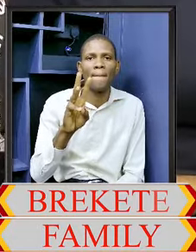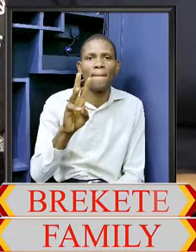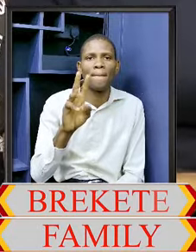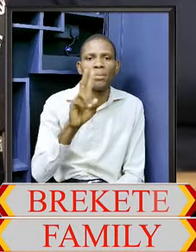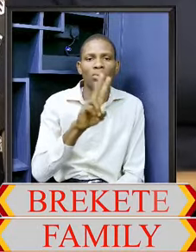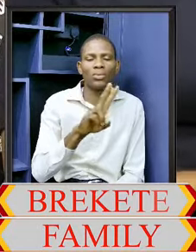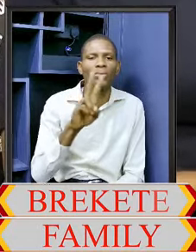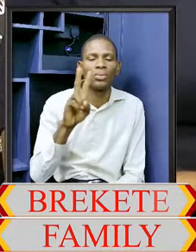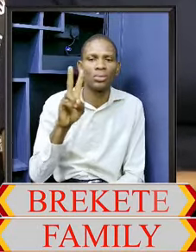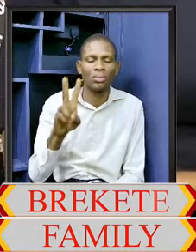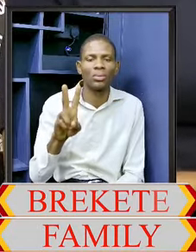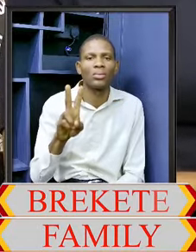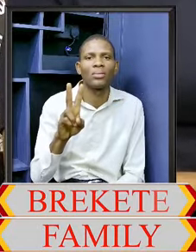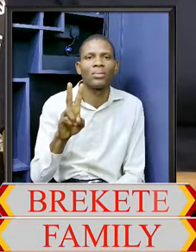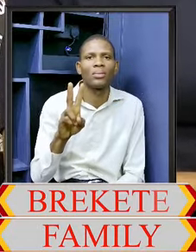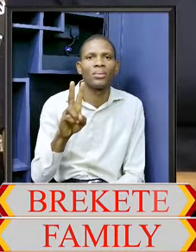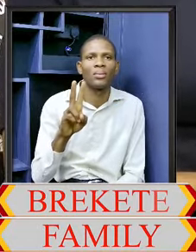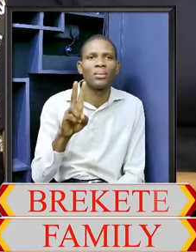22.